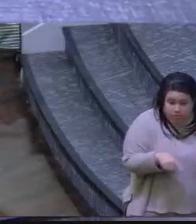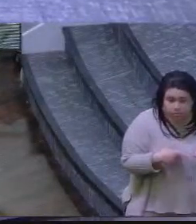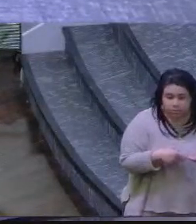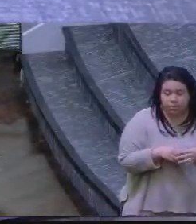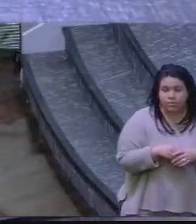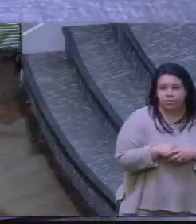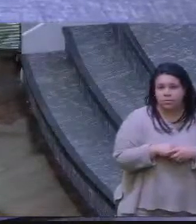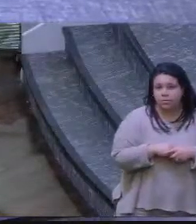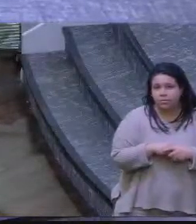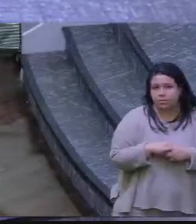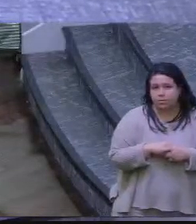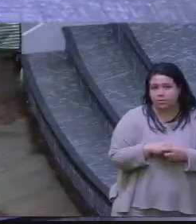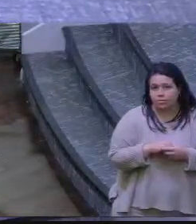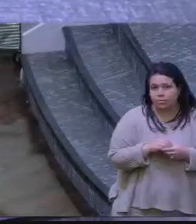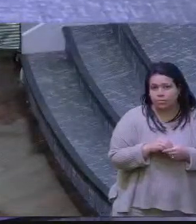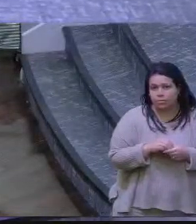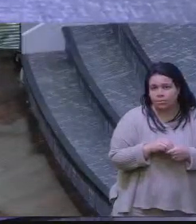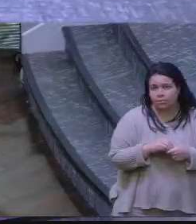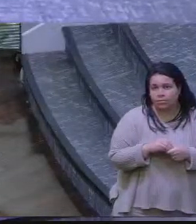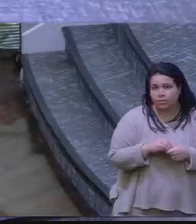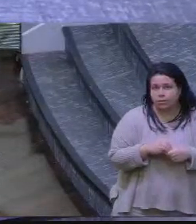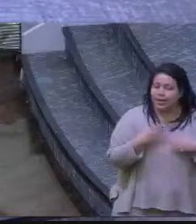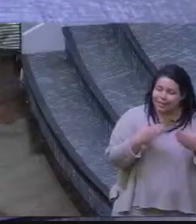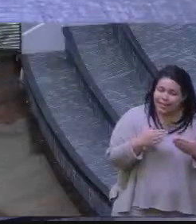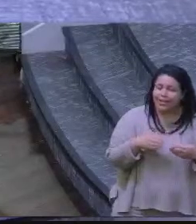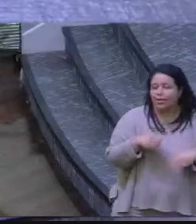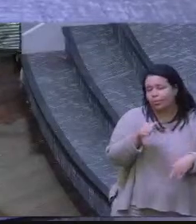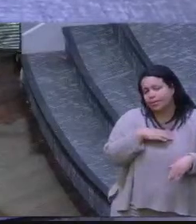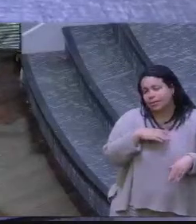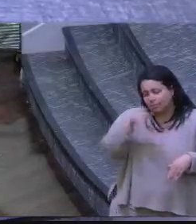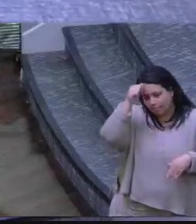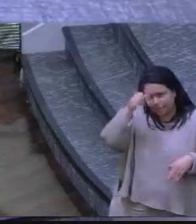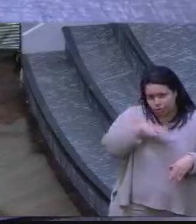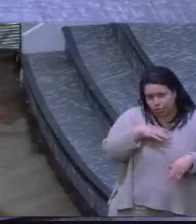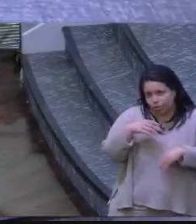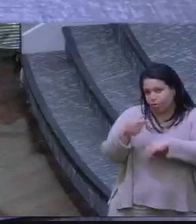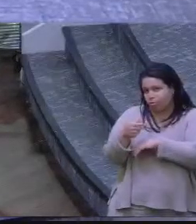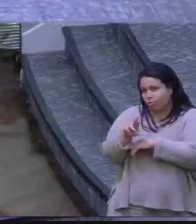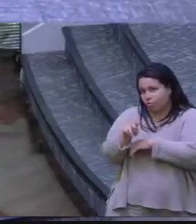All right. Thank you, Mr. Greiner. All right. Thank y'all.